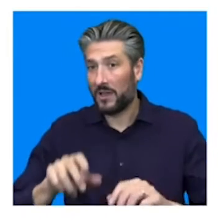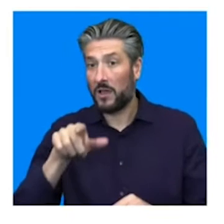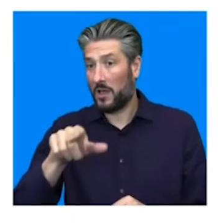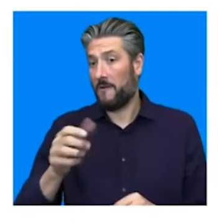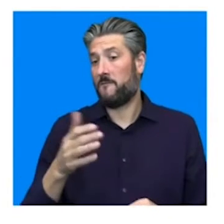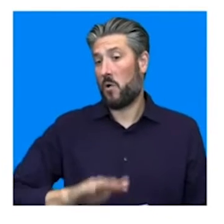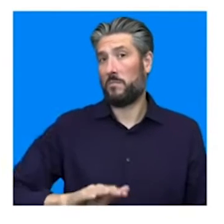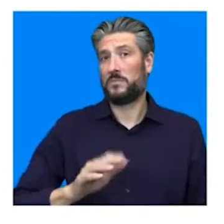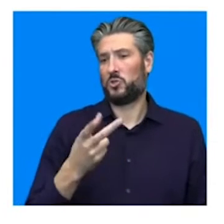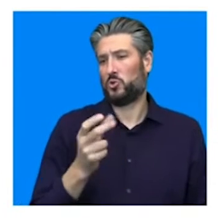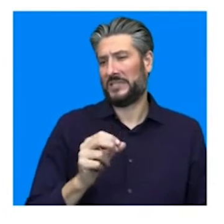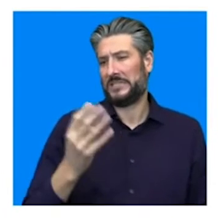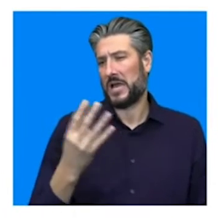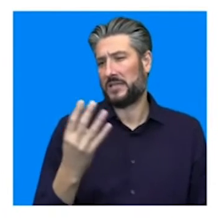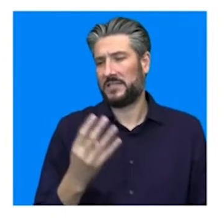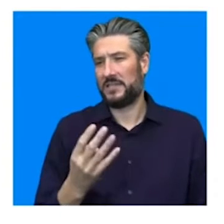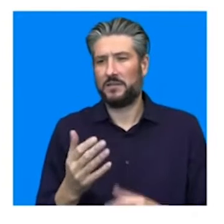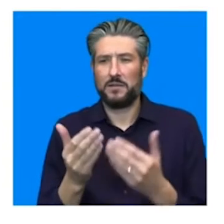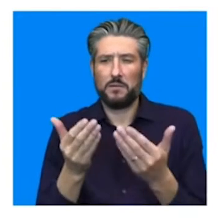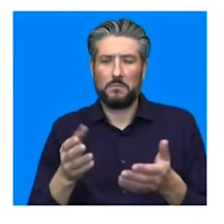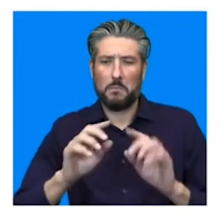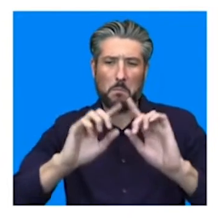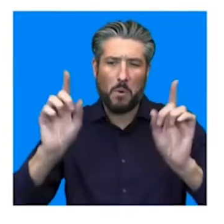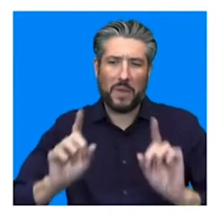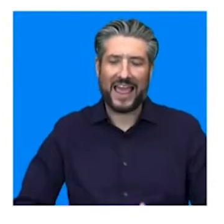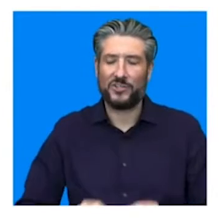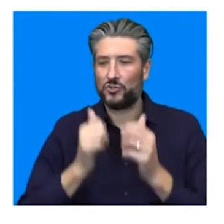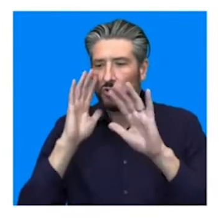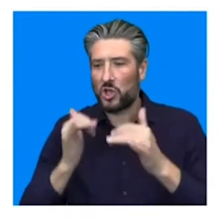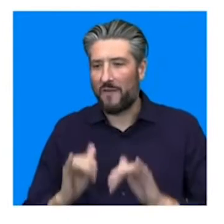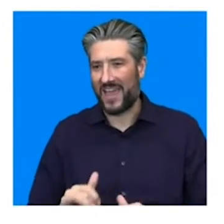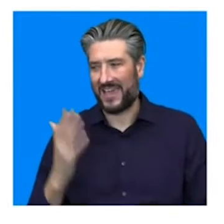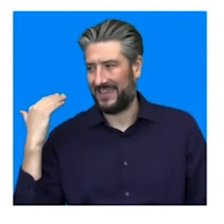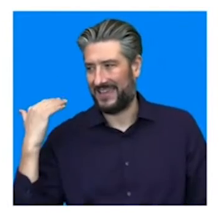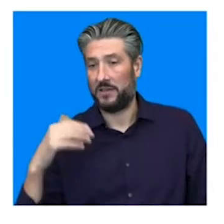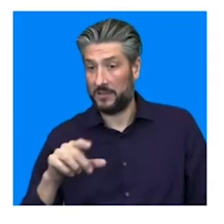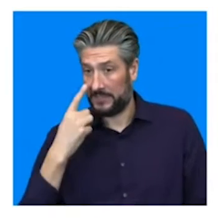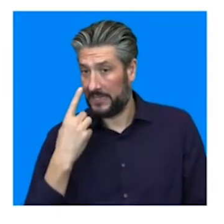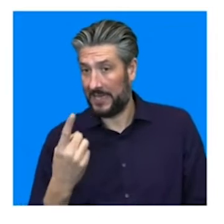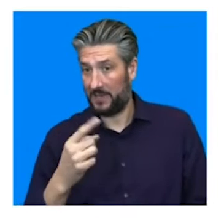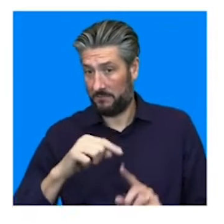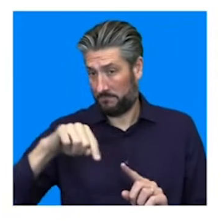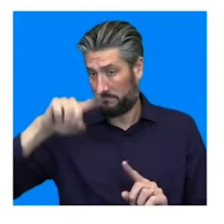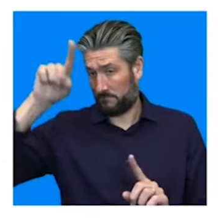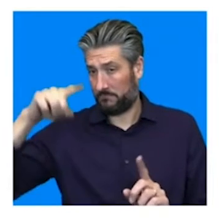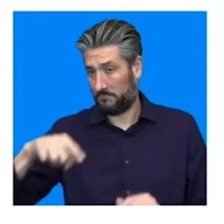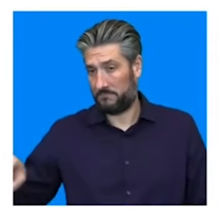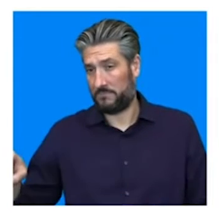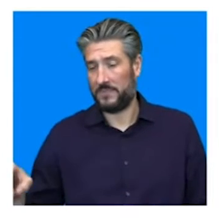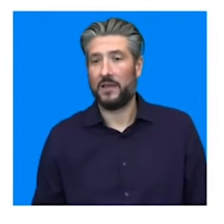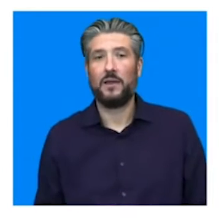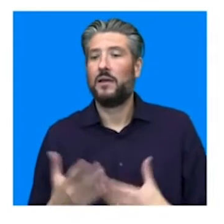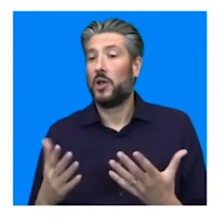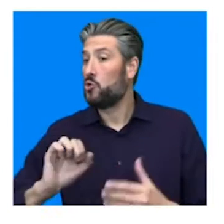population-based survey with 236 participants. And while we're at it on this survey, we said whatever phone you've got in your pocket